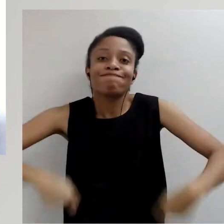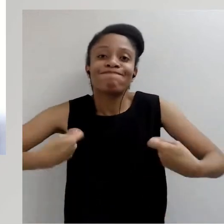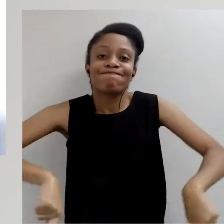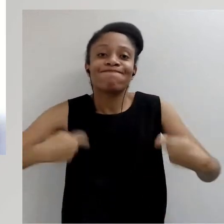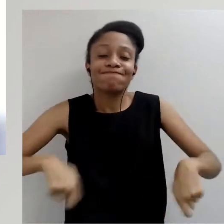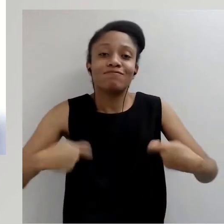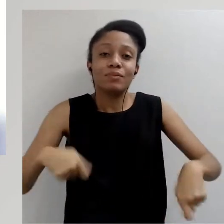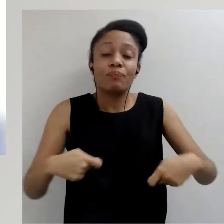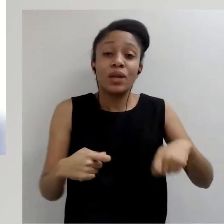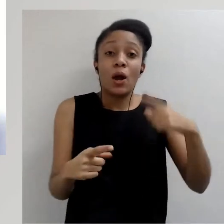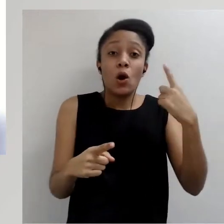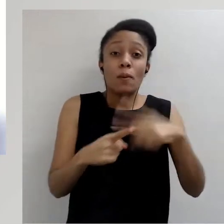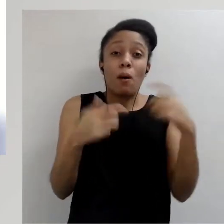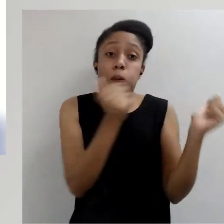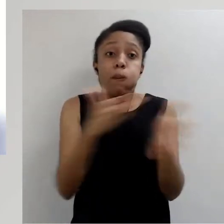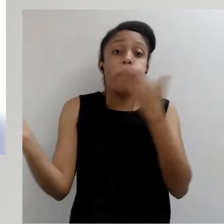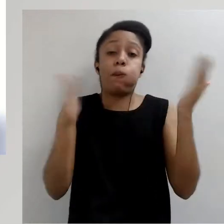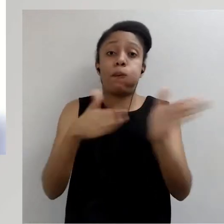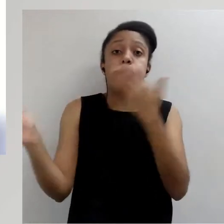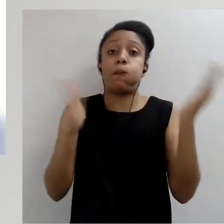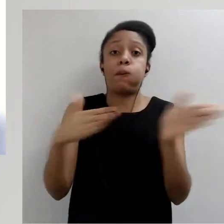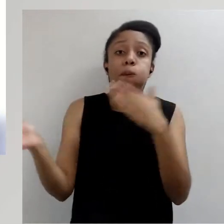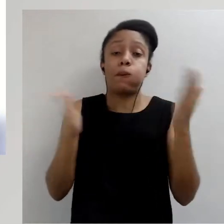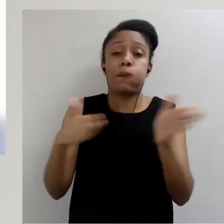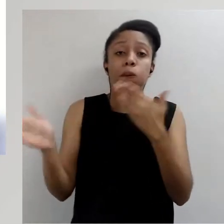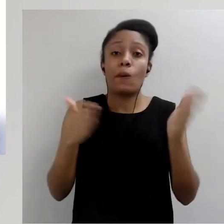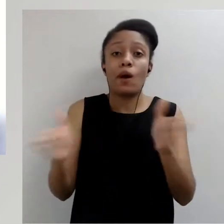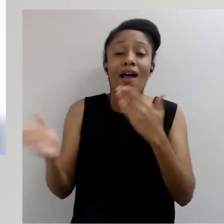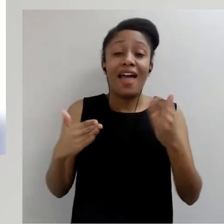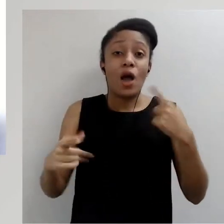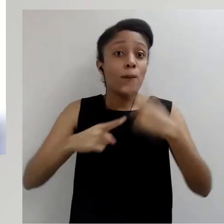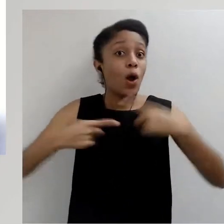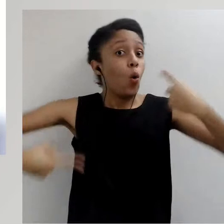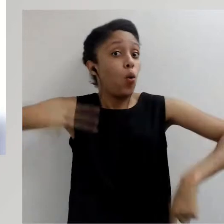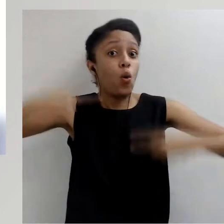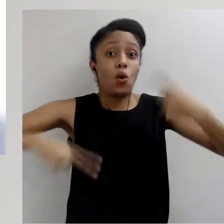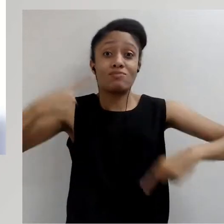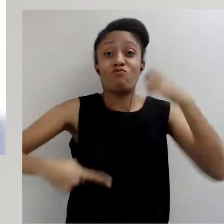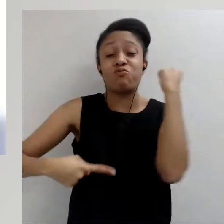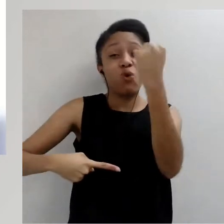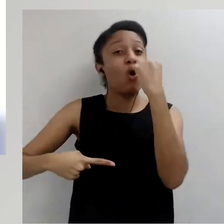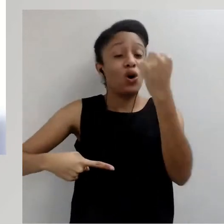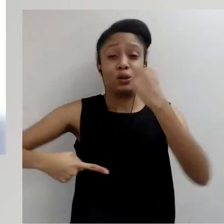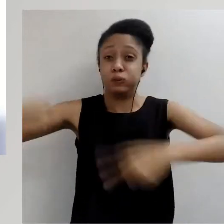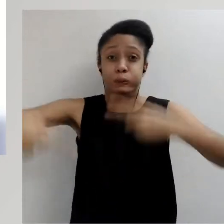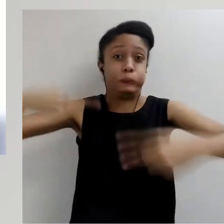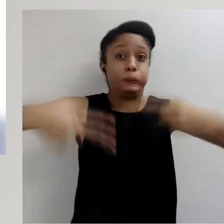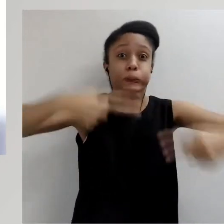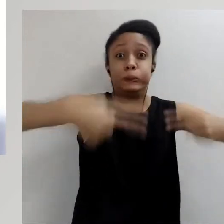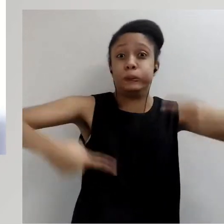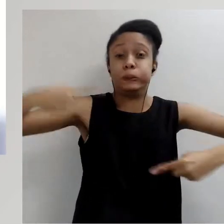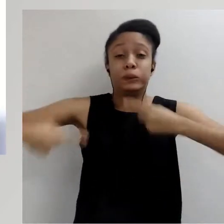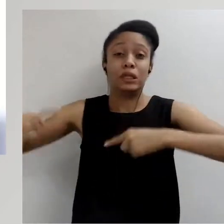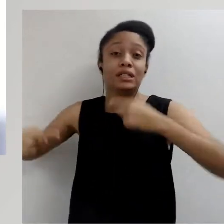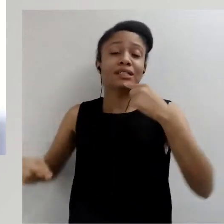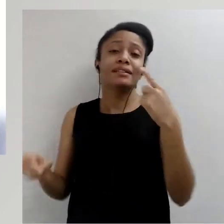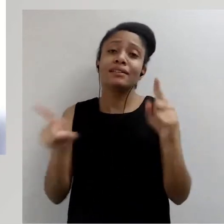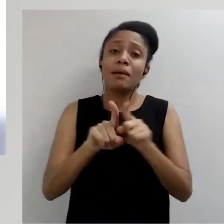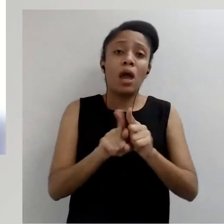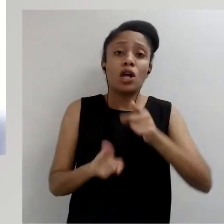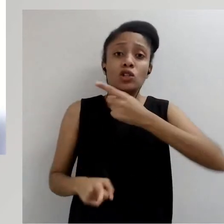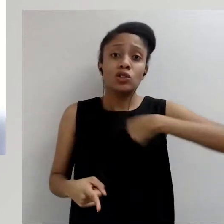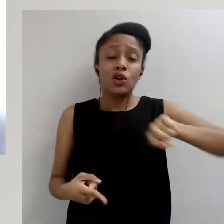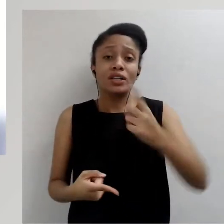it deals with the need of being more productive, because today competition is quite strong and we need